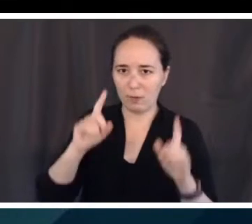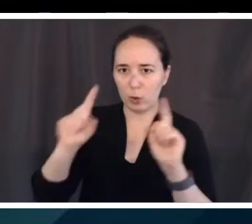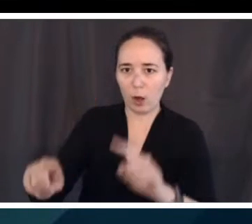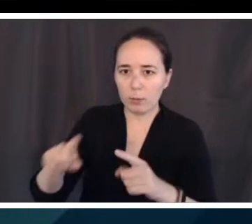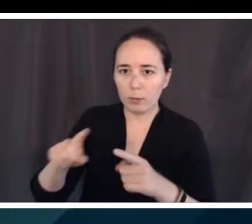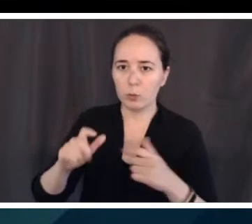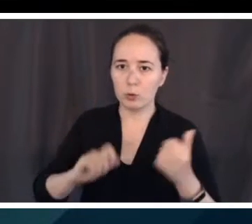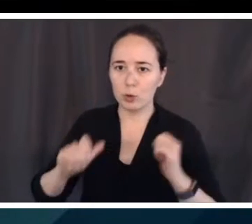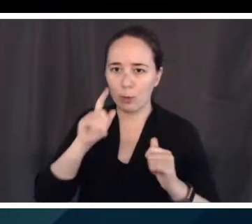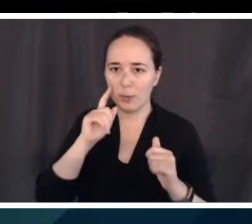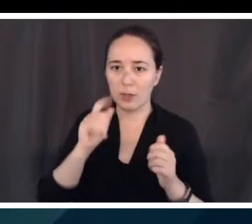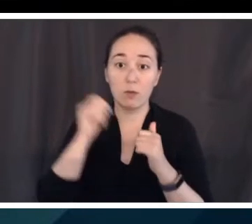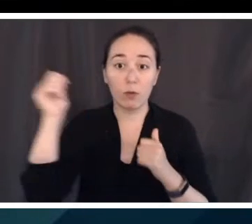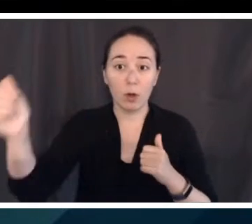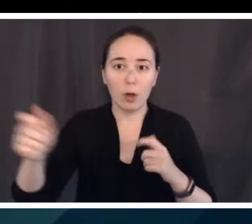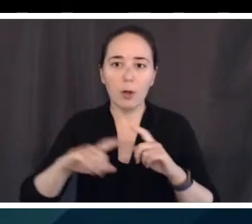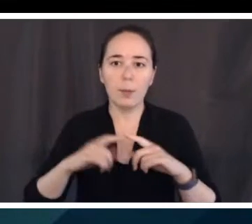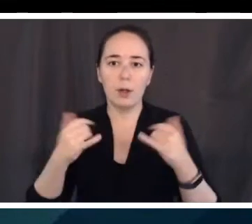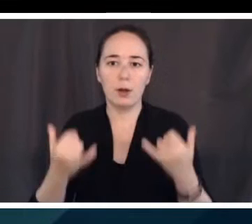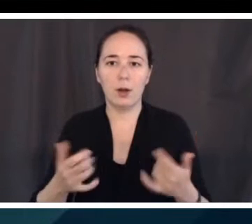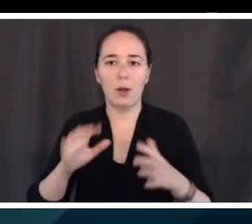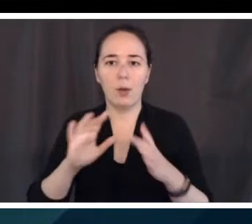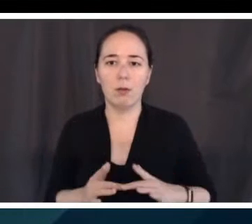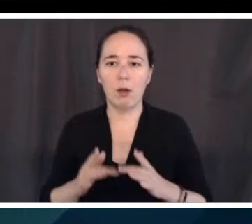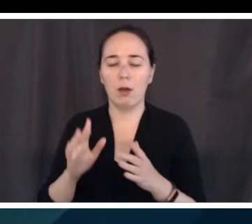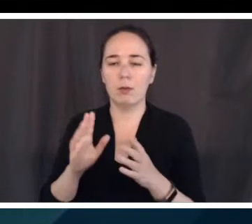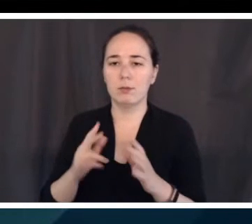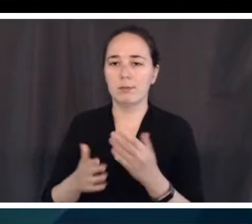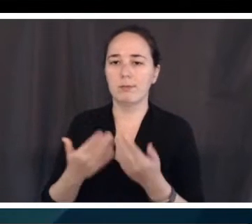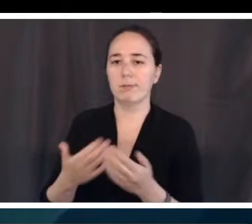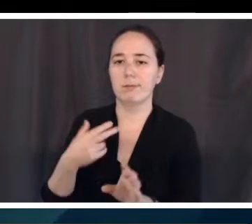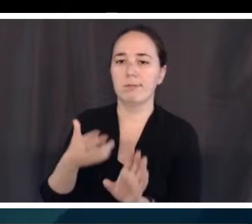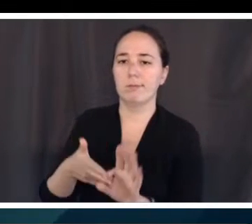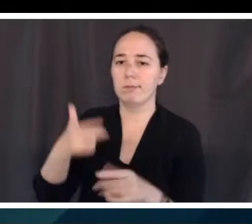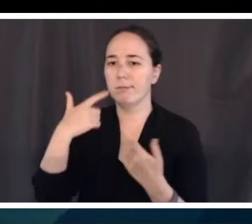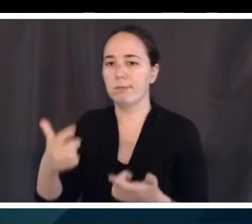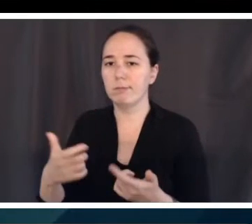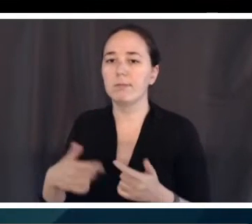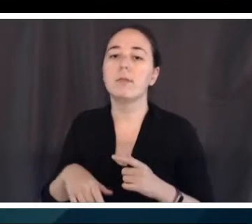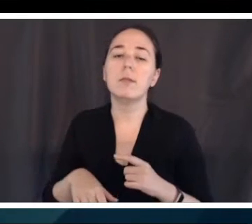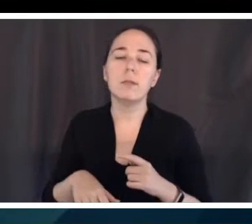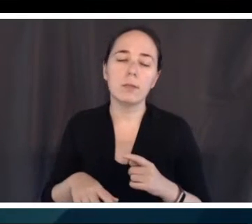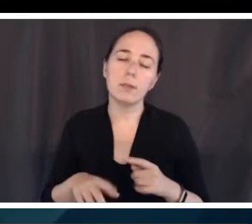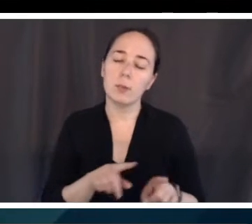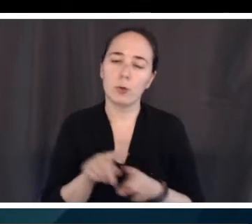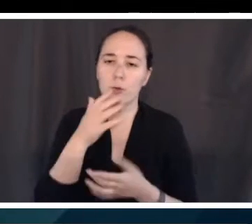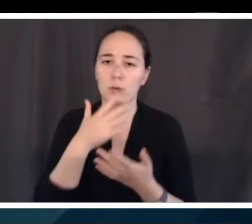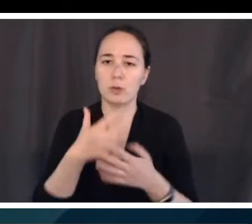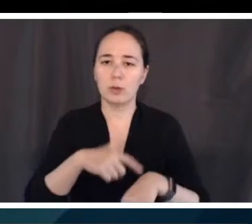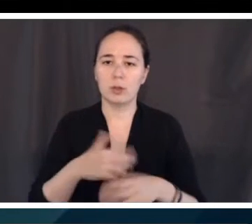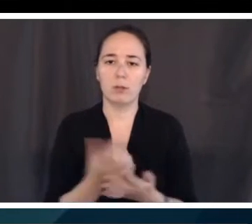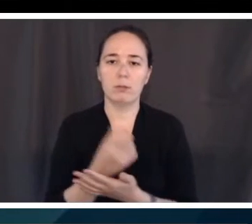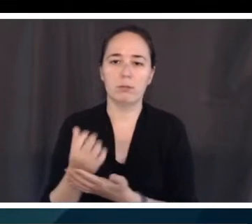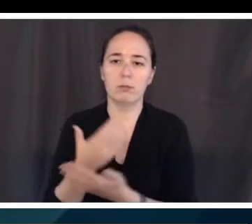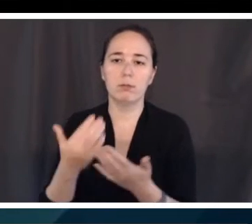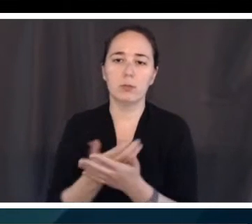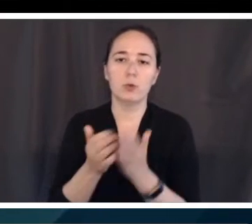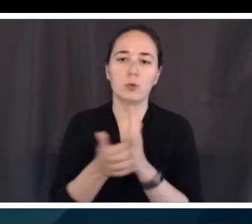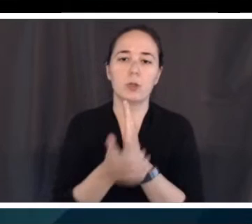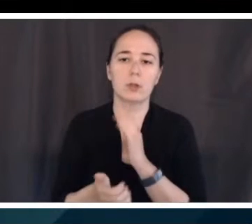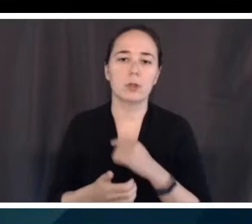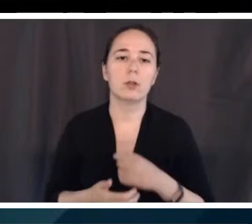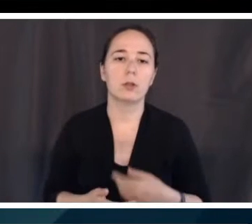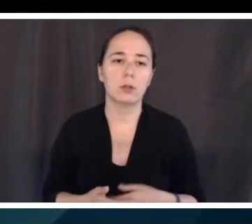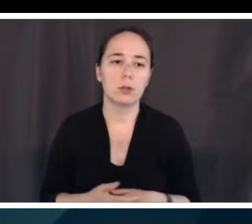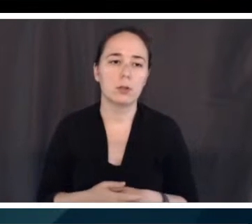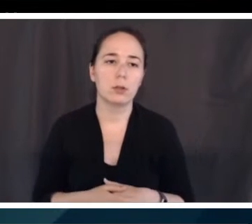something really interesting about that. Certainly, it's a time to learn new skills, like you said. And I'm wondering what, as far